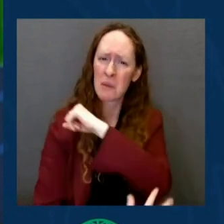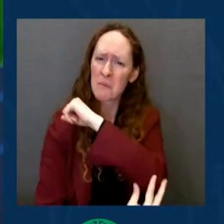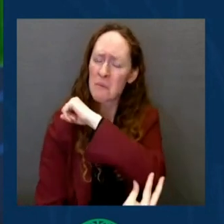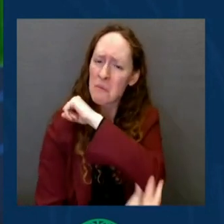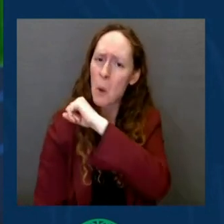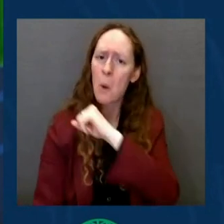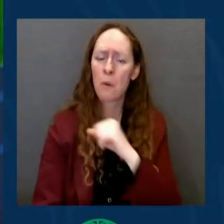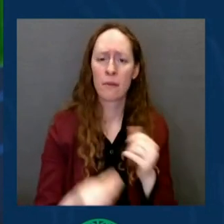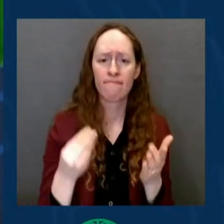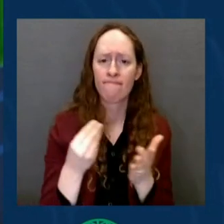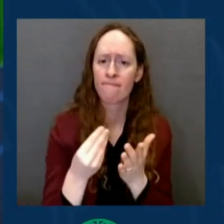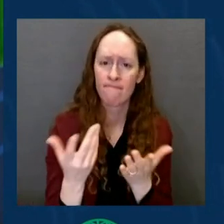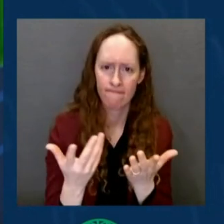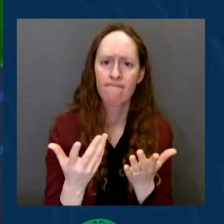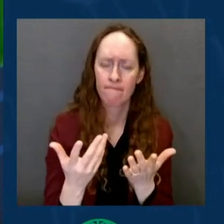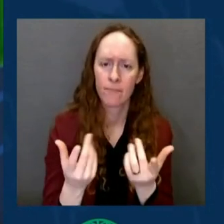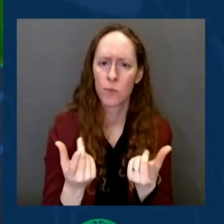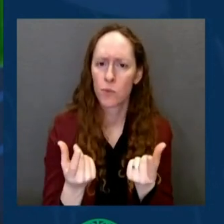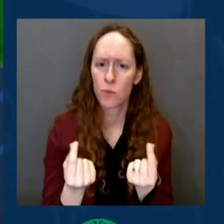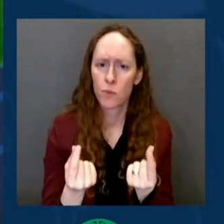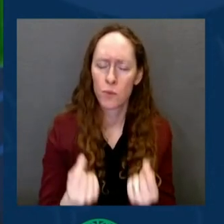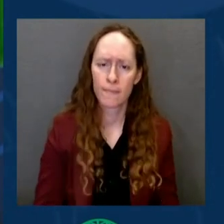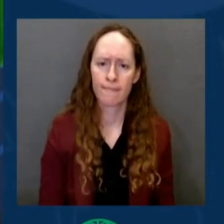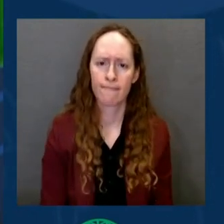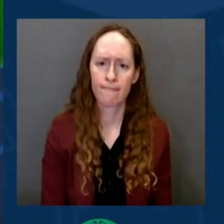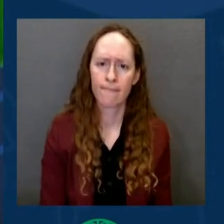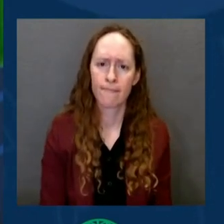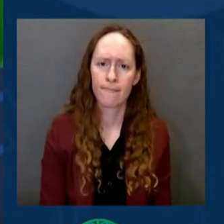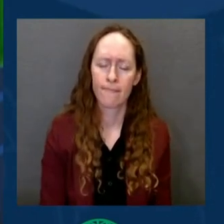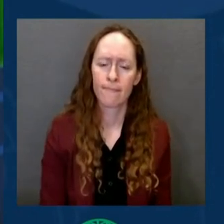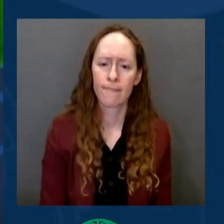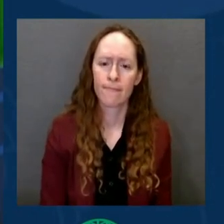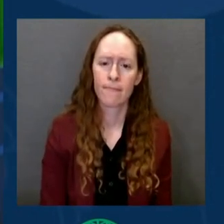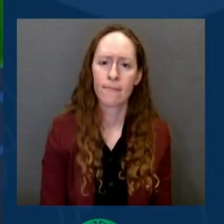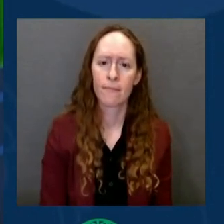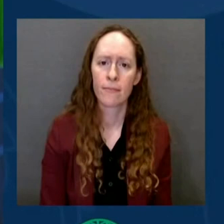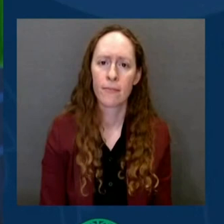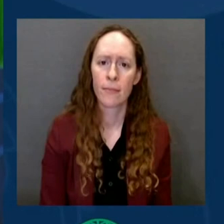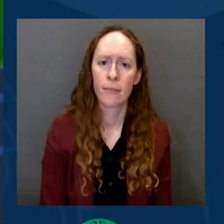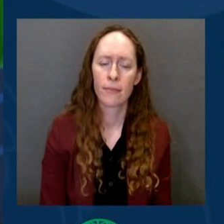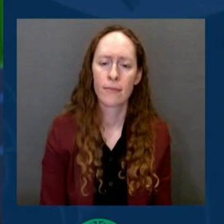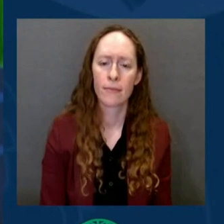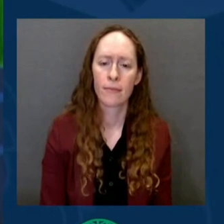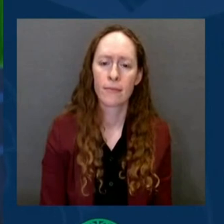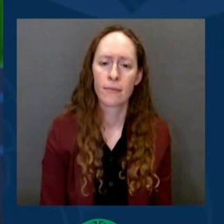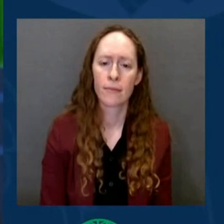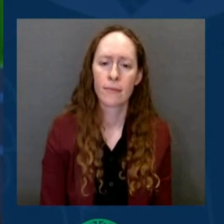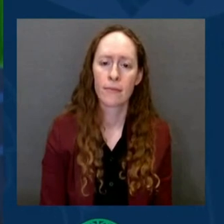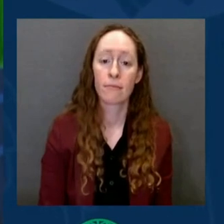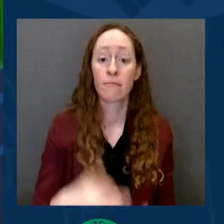for much more weaker economies such as ours.